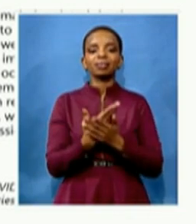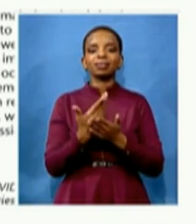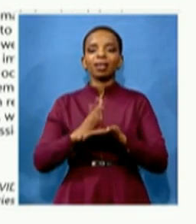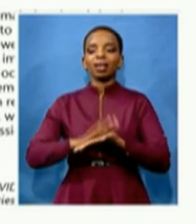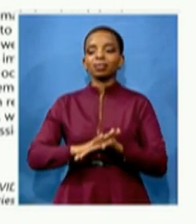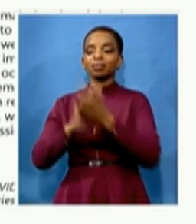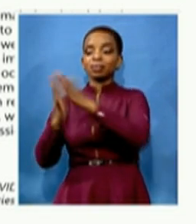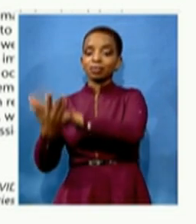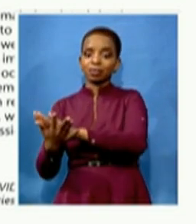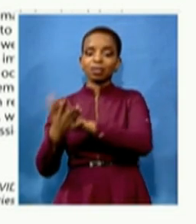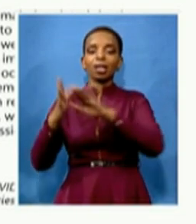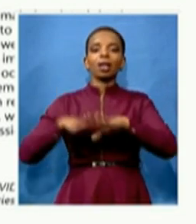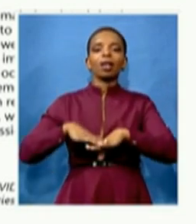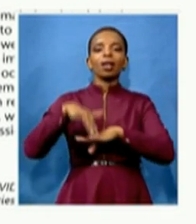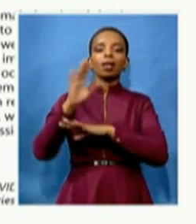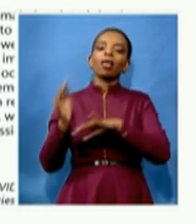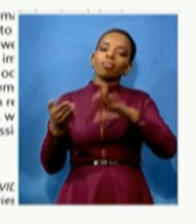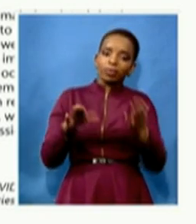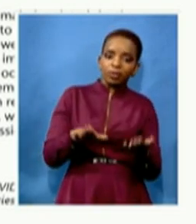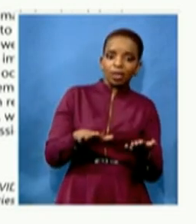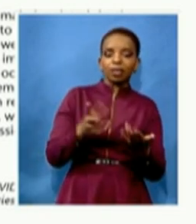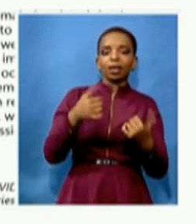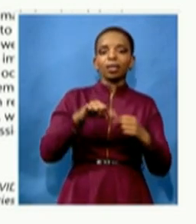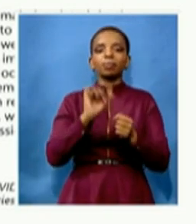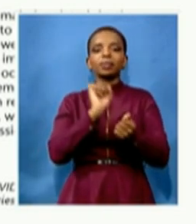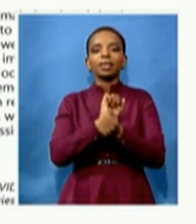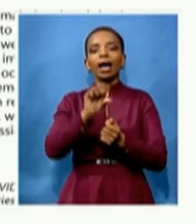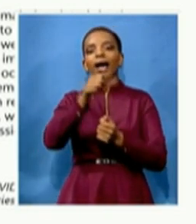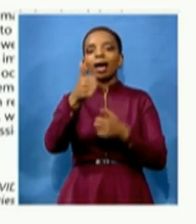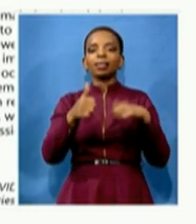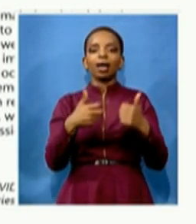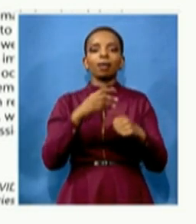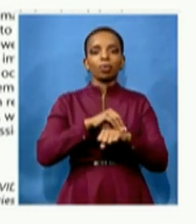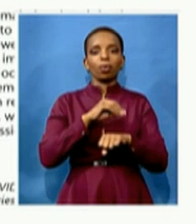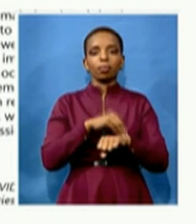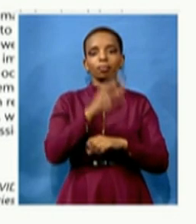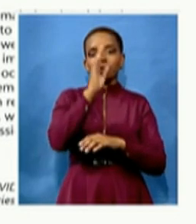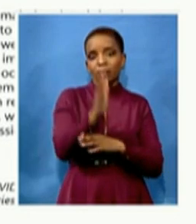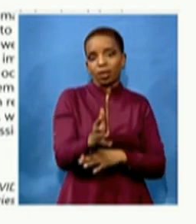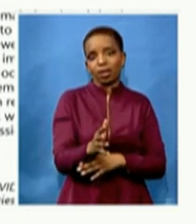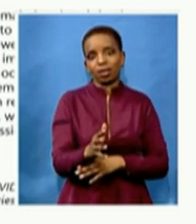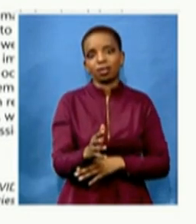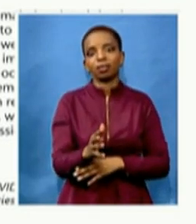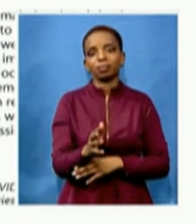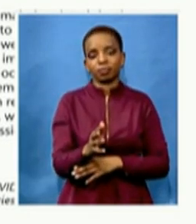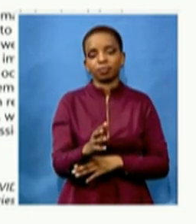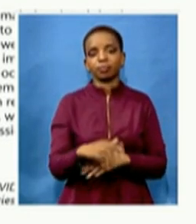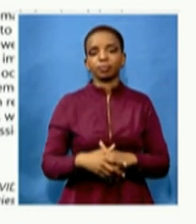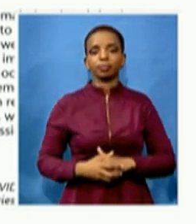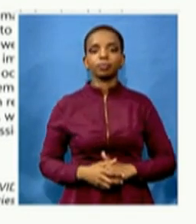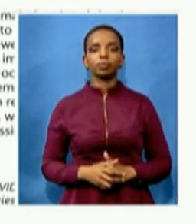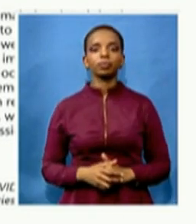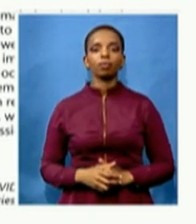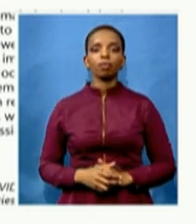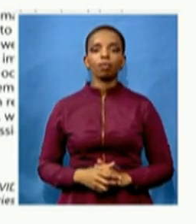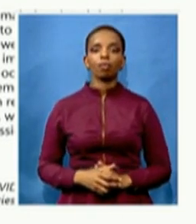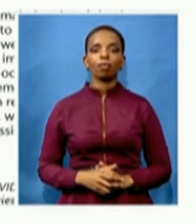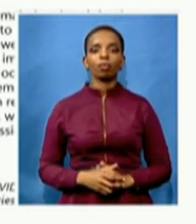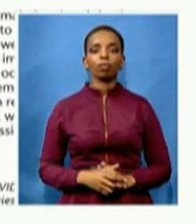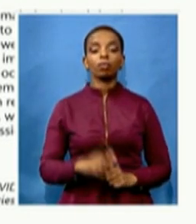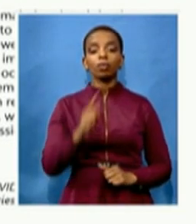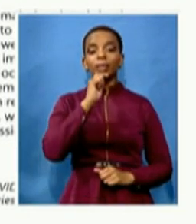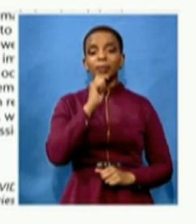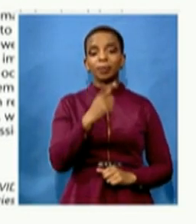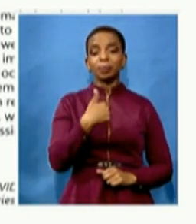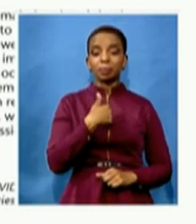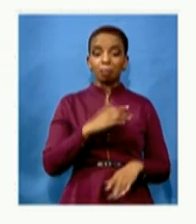line if we drop other balls because of the focus. I was going to present one more slide, so I'll start with that, but Anban, you can cut me off at